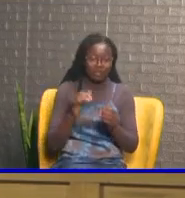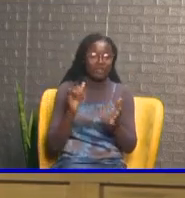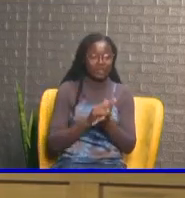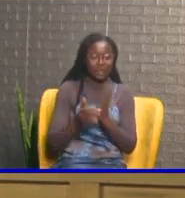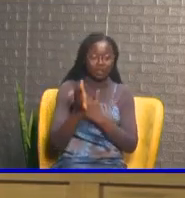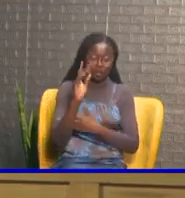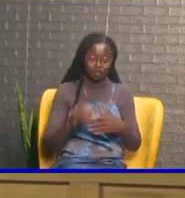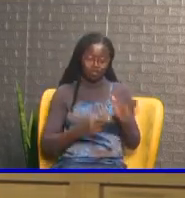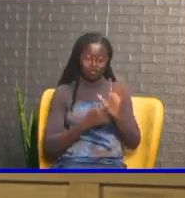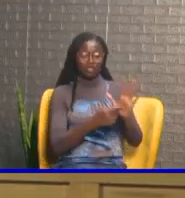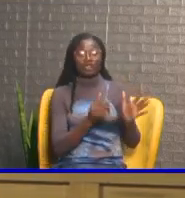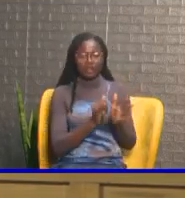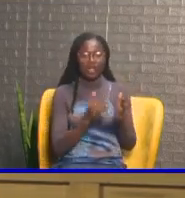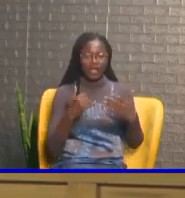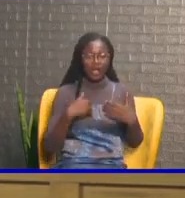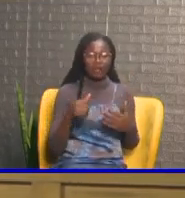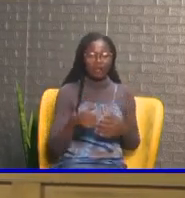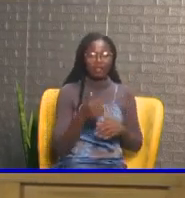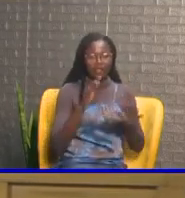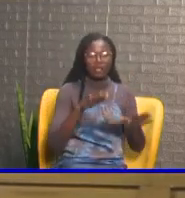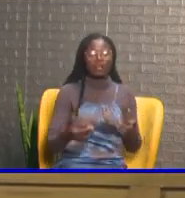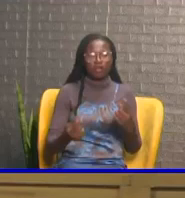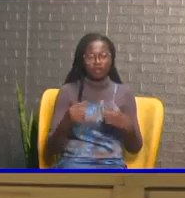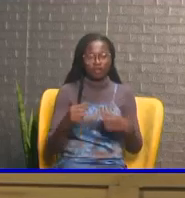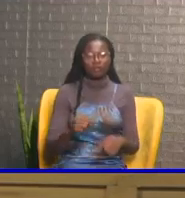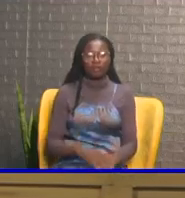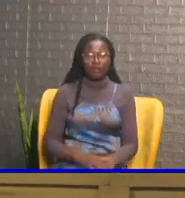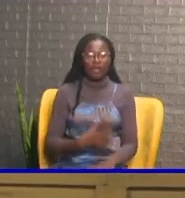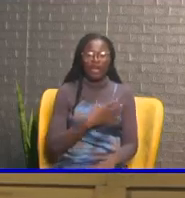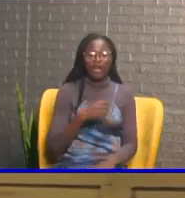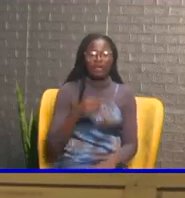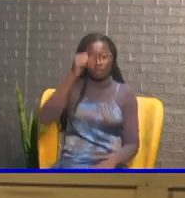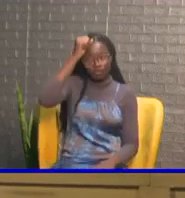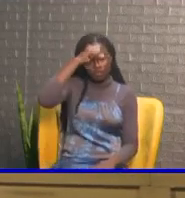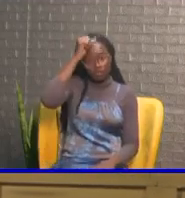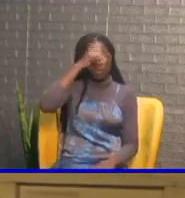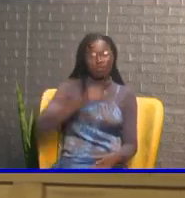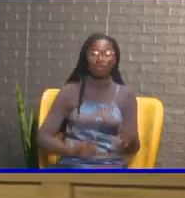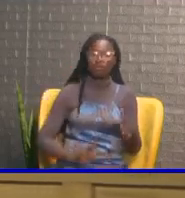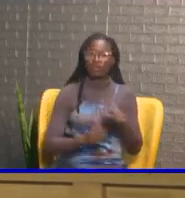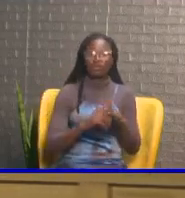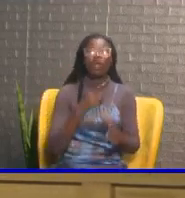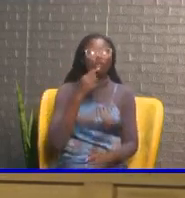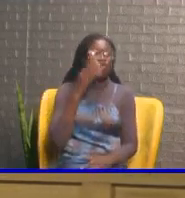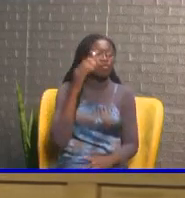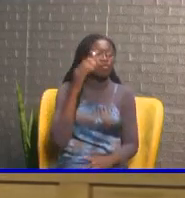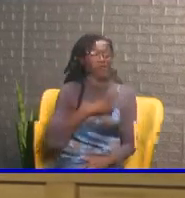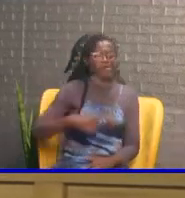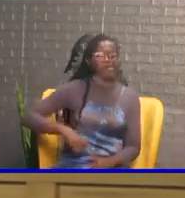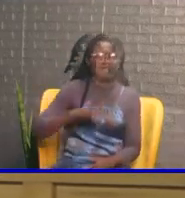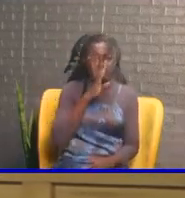coming. Go back into Bathsheba. And Solomon came out. Who will David have been without Solomon?